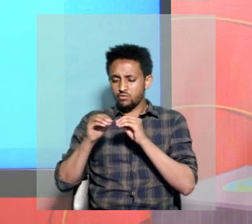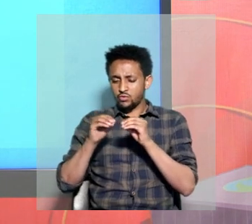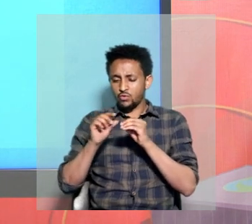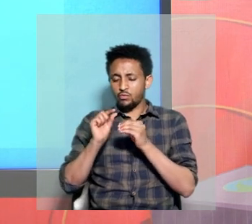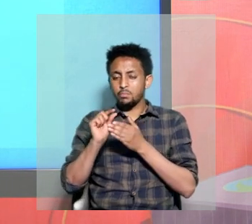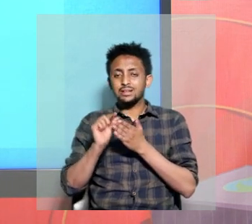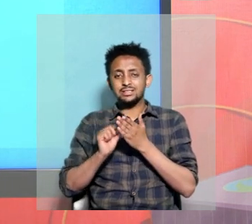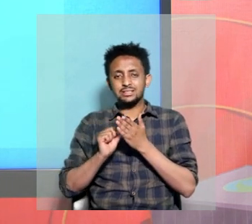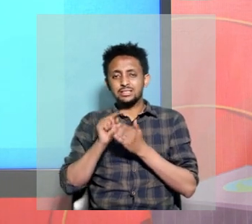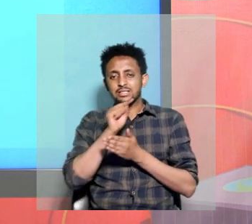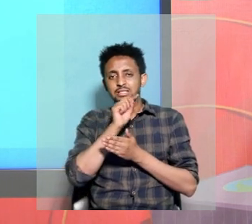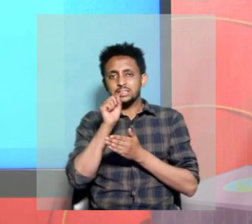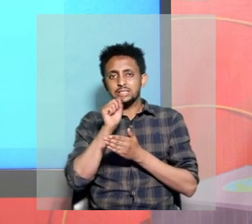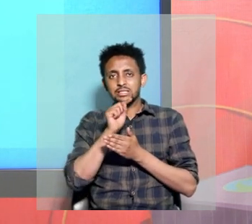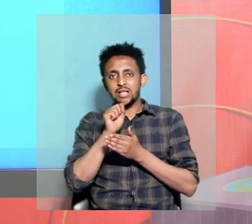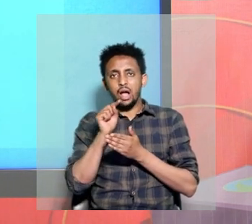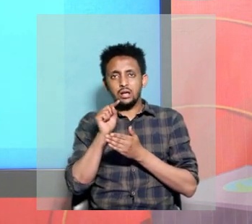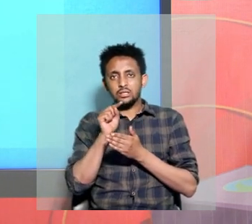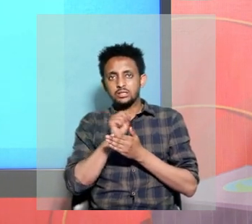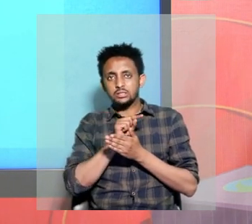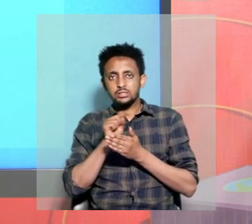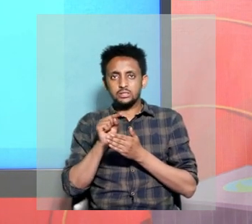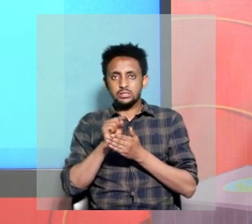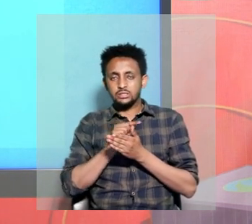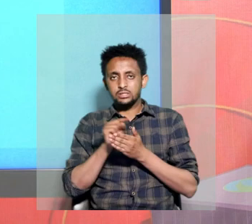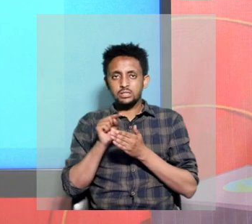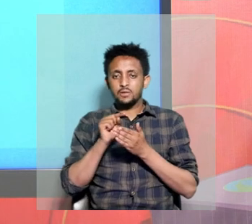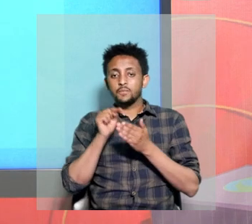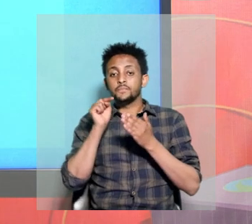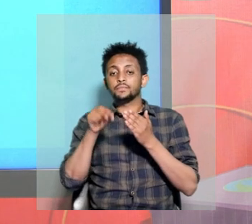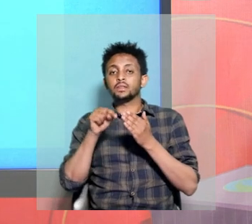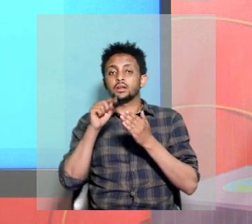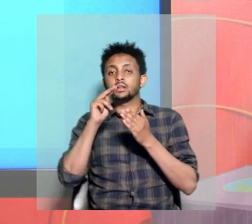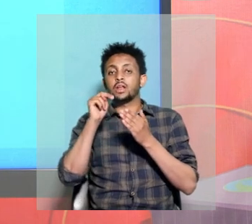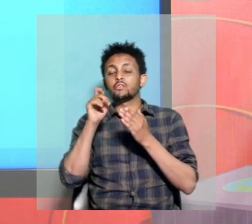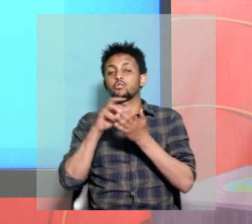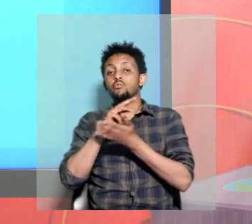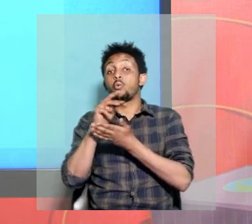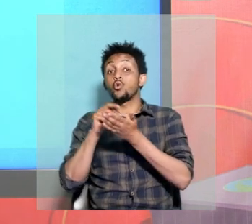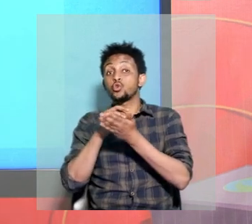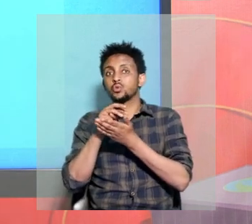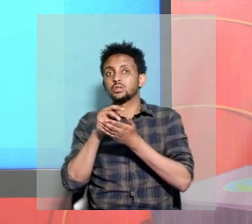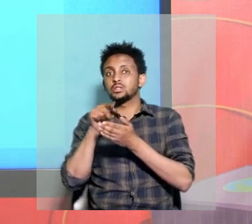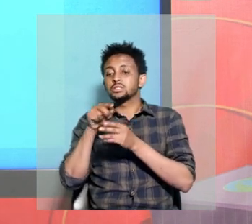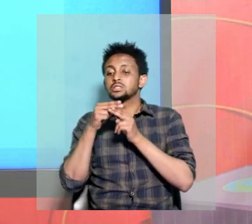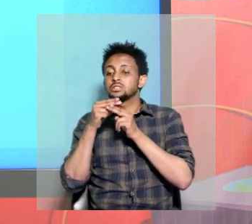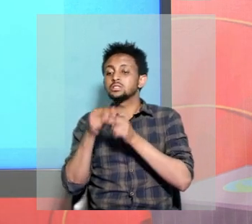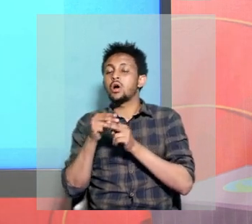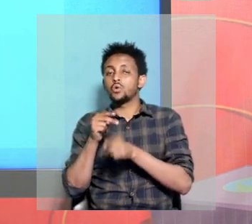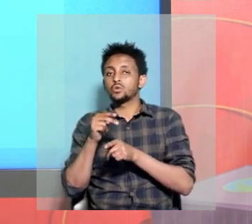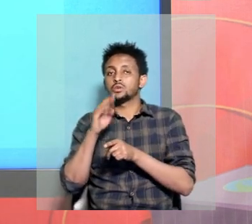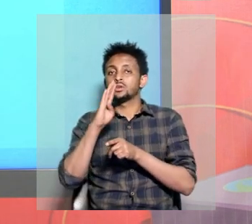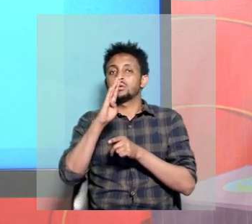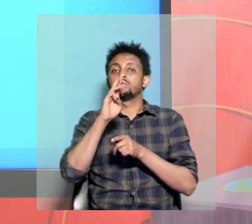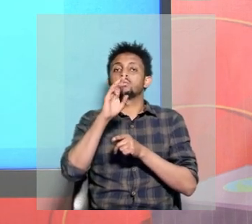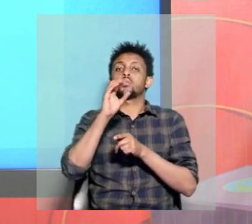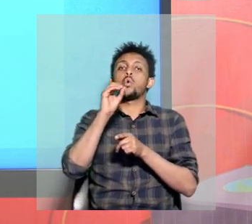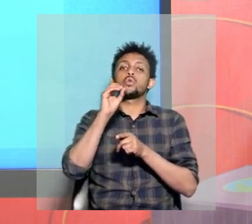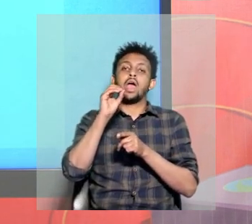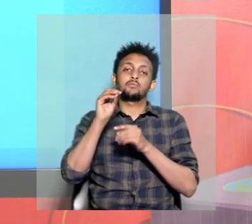particles. And the zigzag movement of particle due to the bombardment of neighboring molecules is known to be Brownian